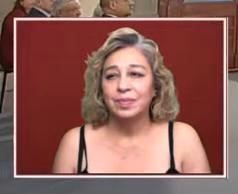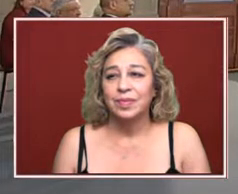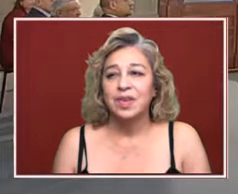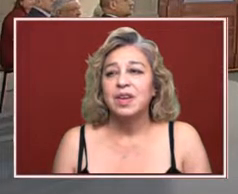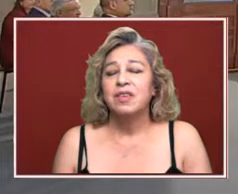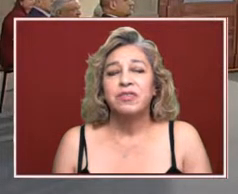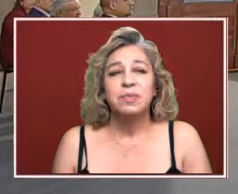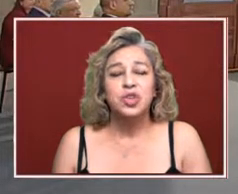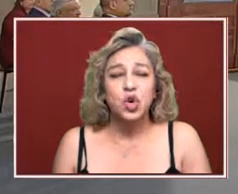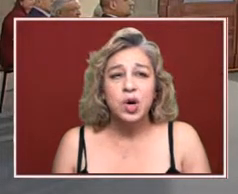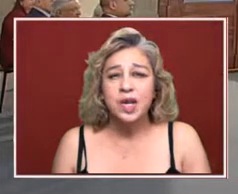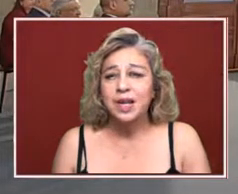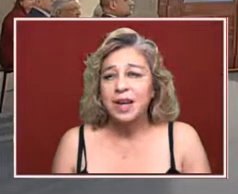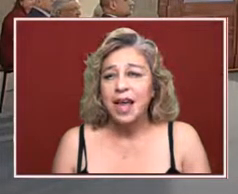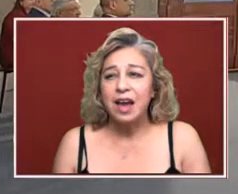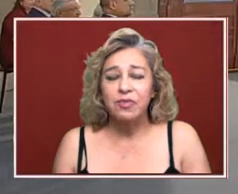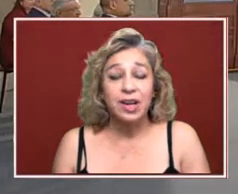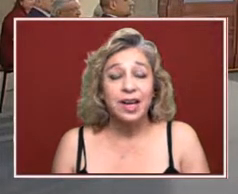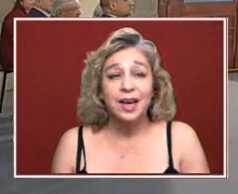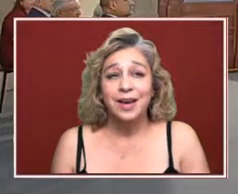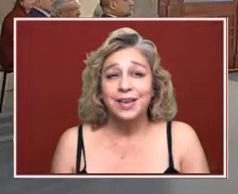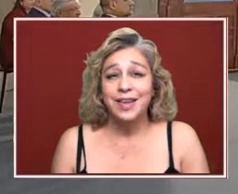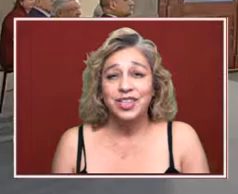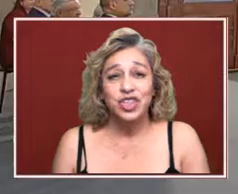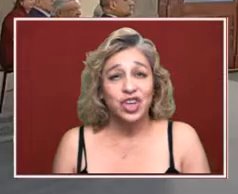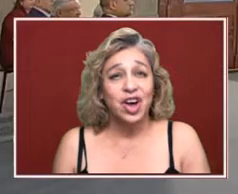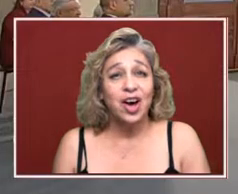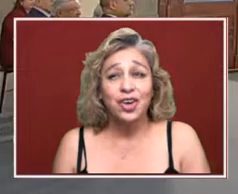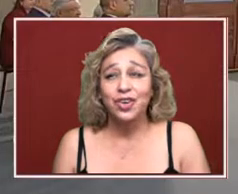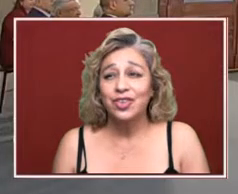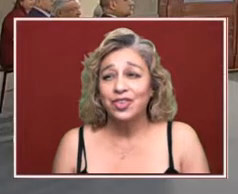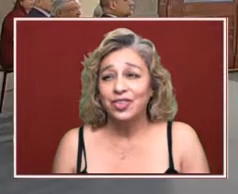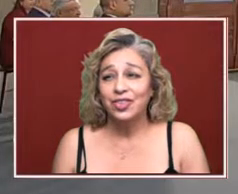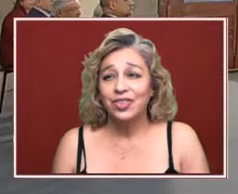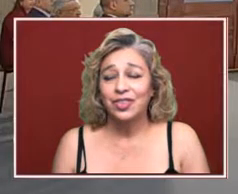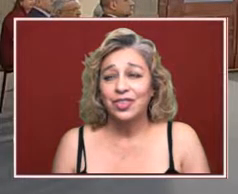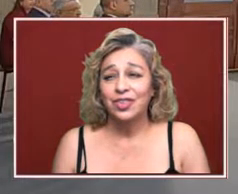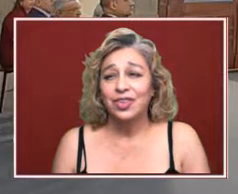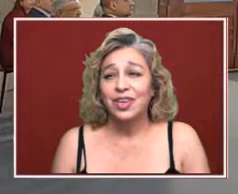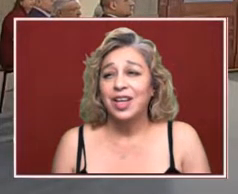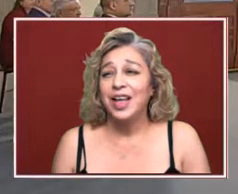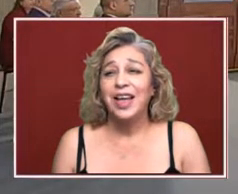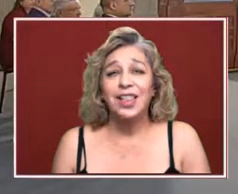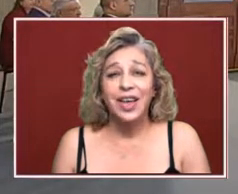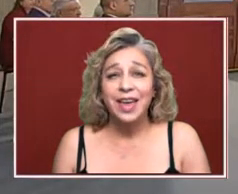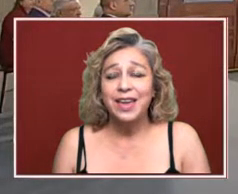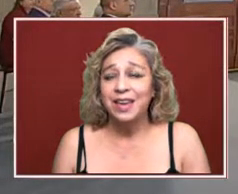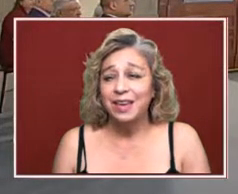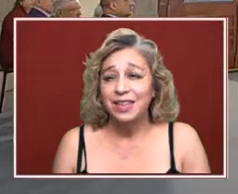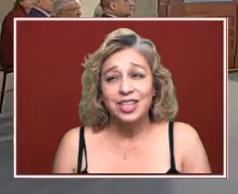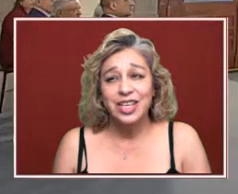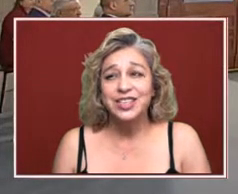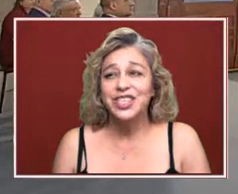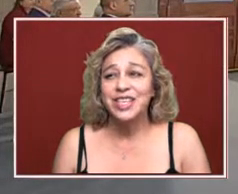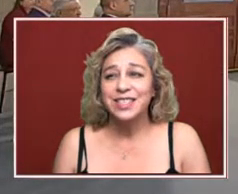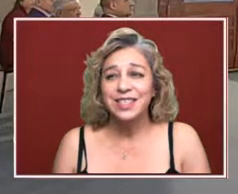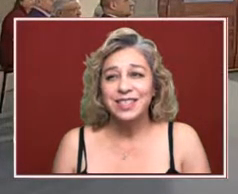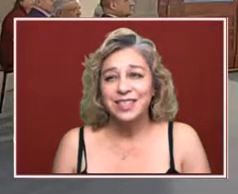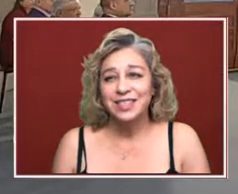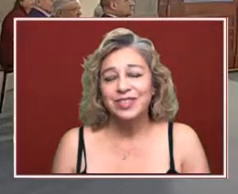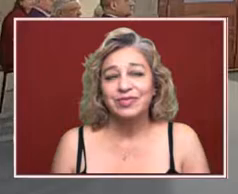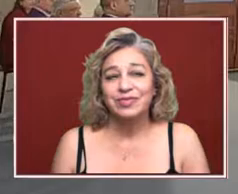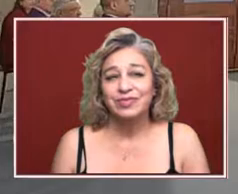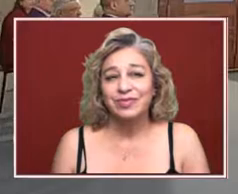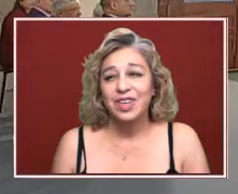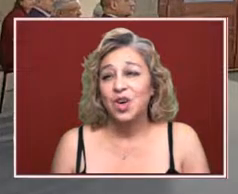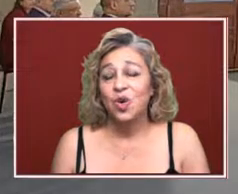Chicago. From Jordan, Africa, Chicago. Los Ángeles. LA, Los Angeles. O